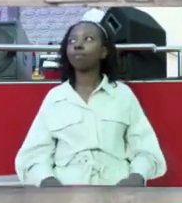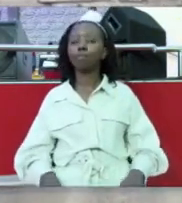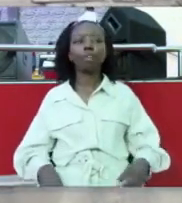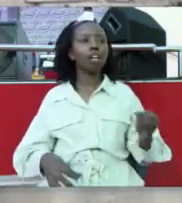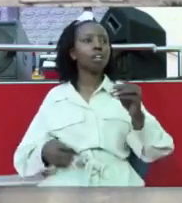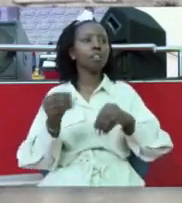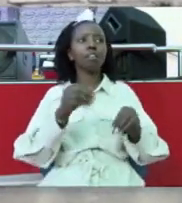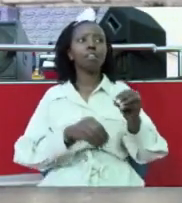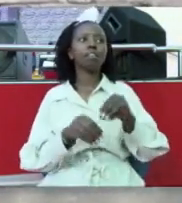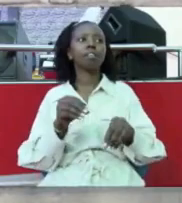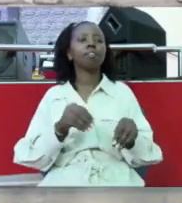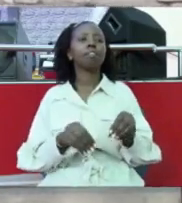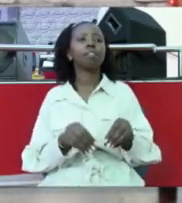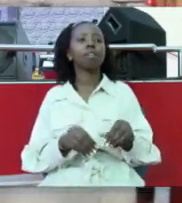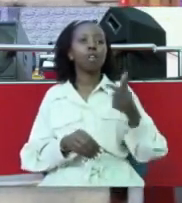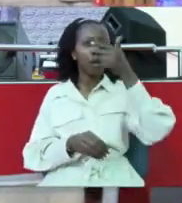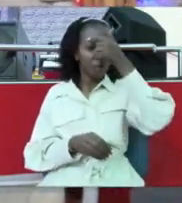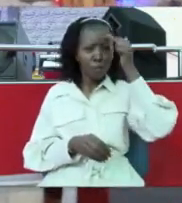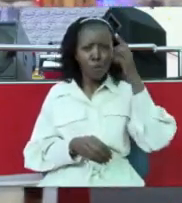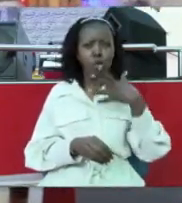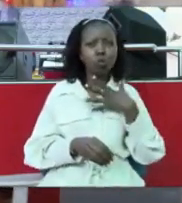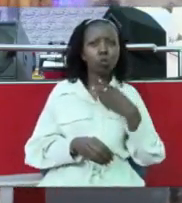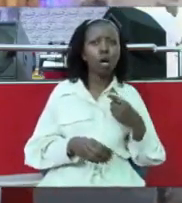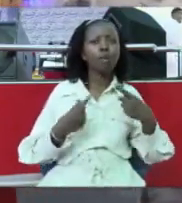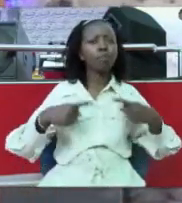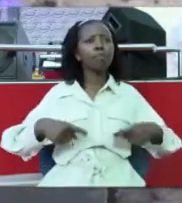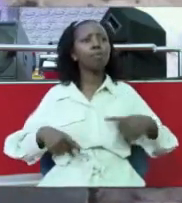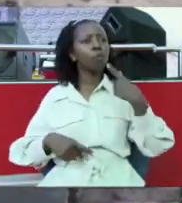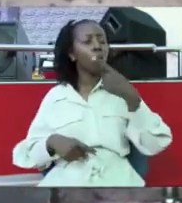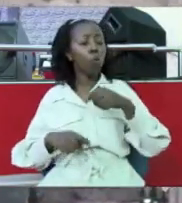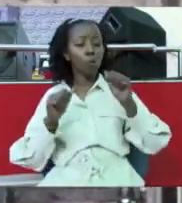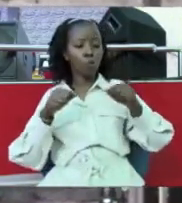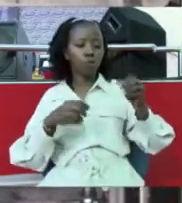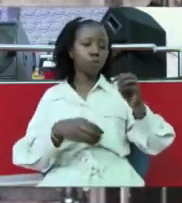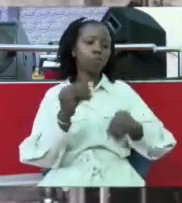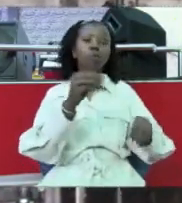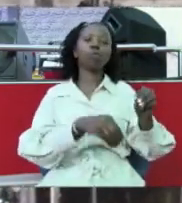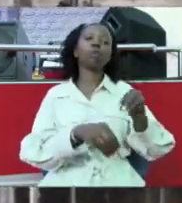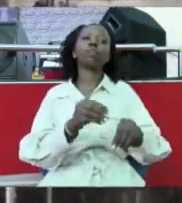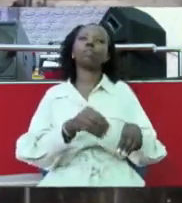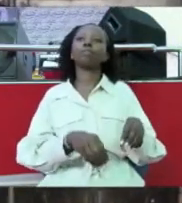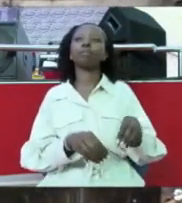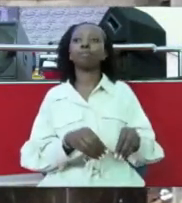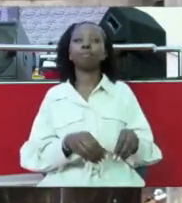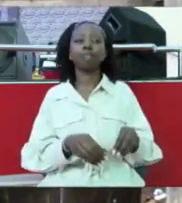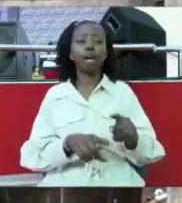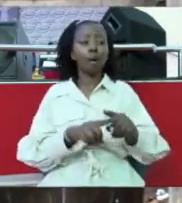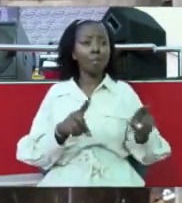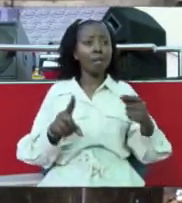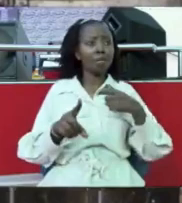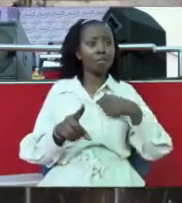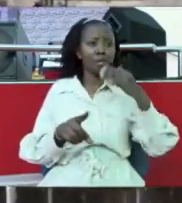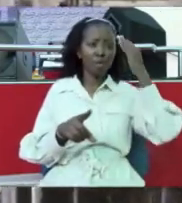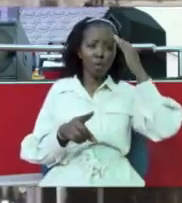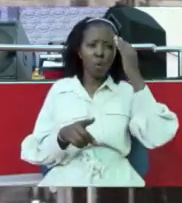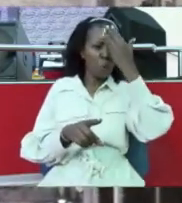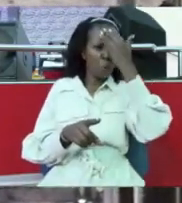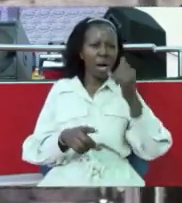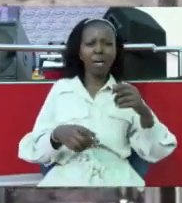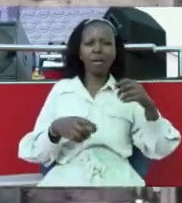Giving. Because we want to be people that can give. But I also know why we don't